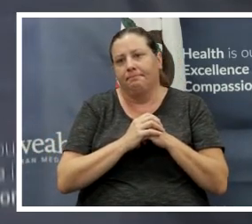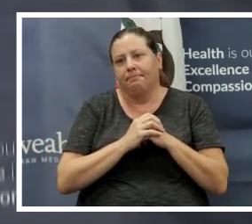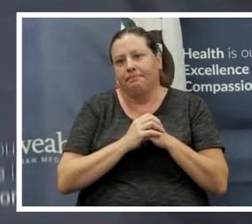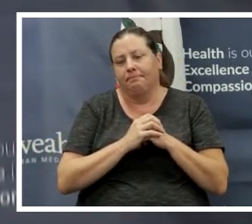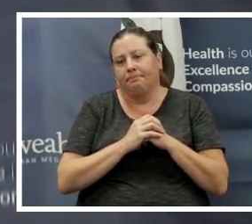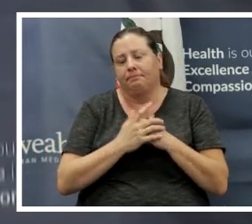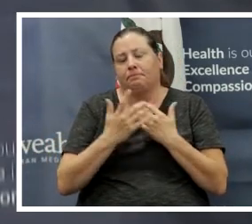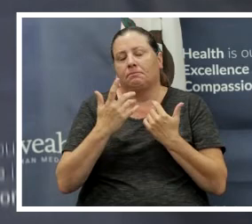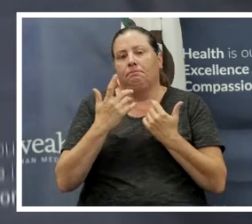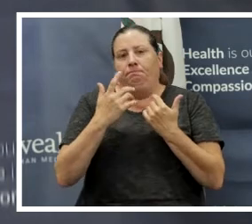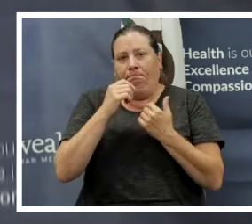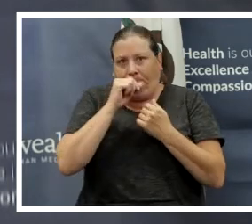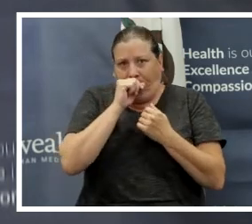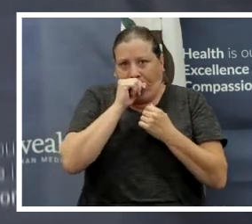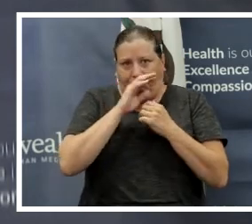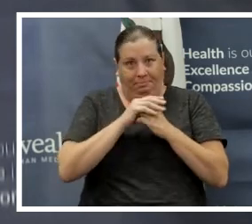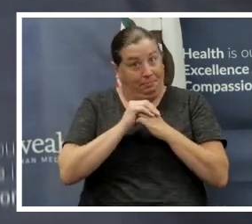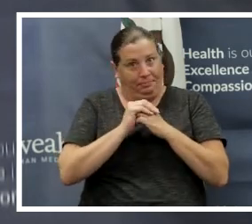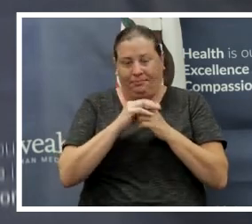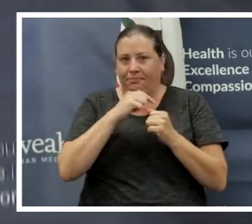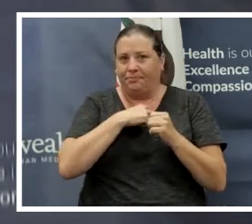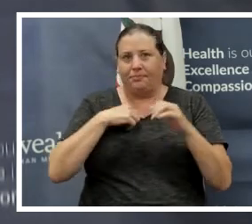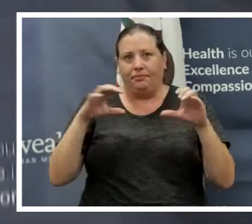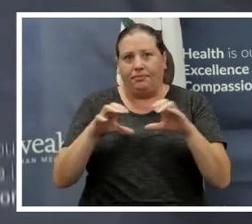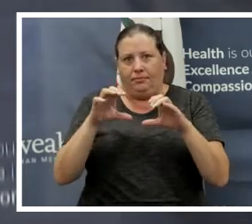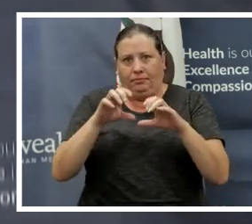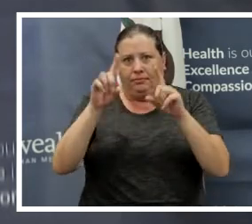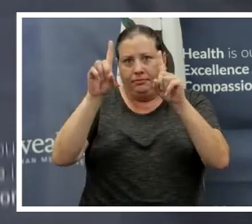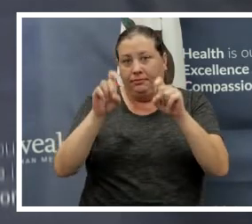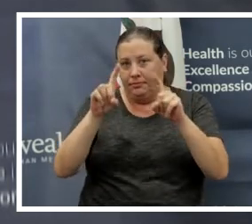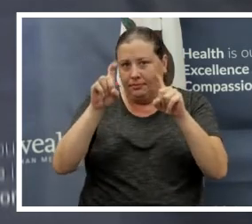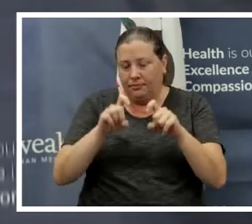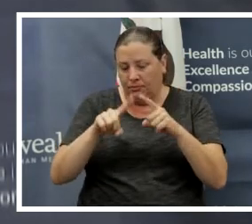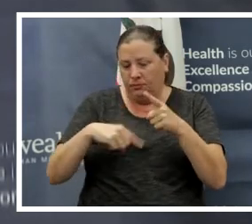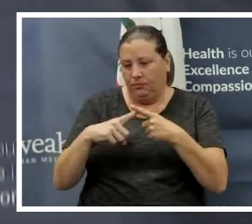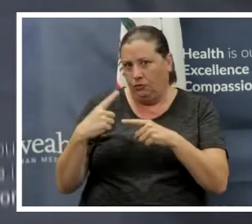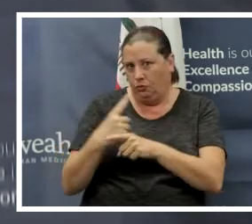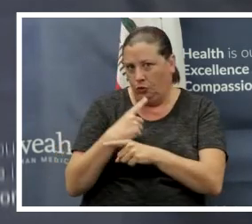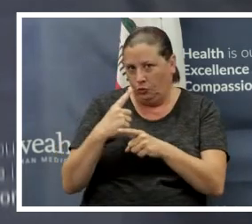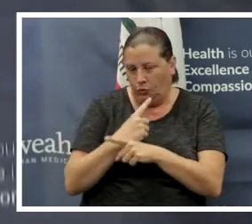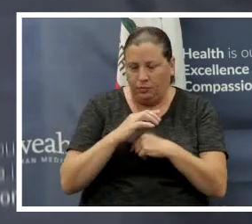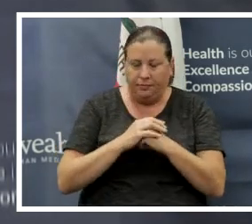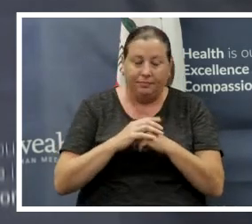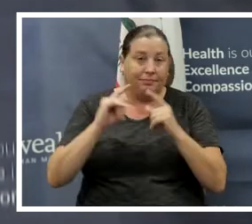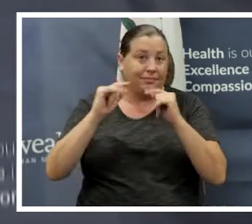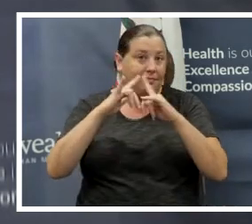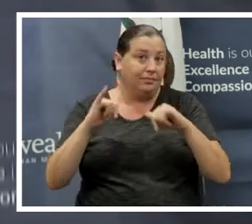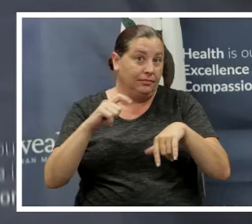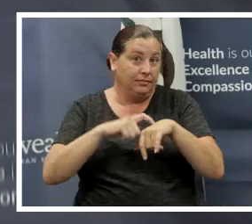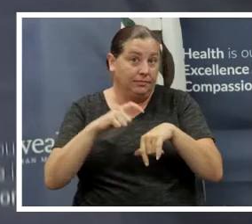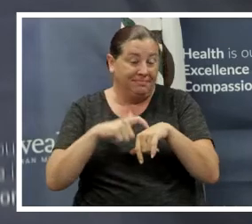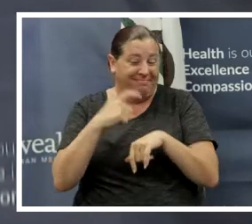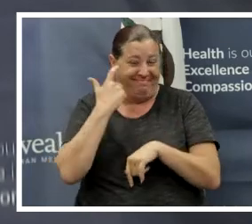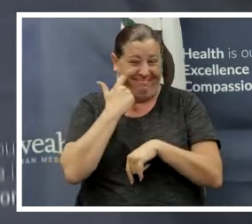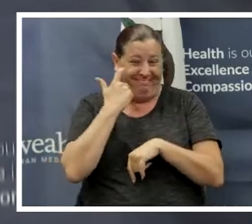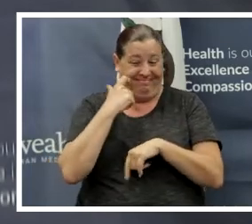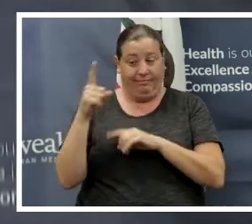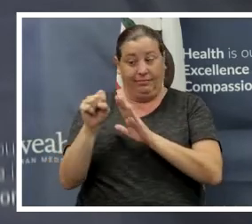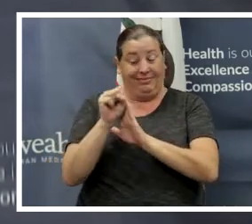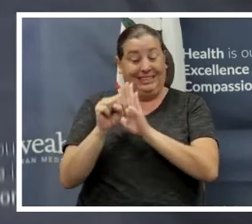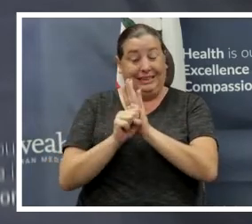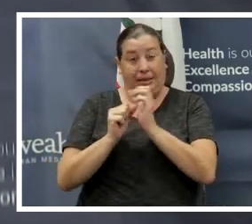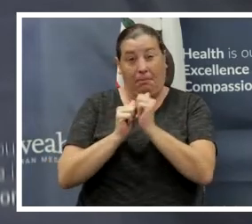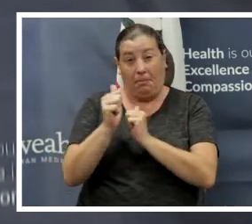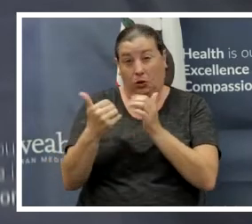do testing when it appears to be appropriate. But at the same time, just recently, the state passed a new law